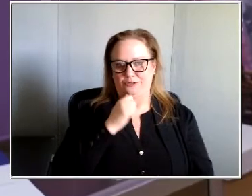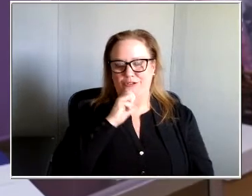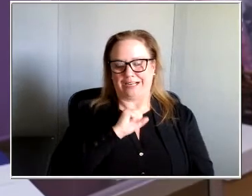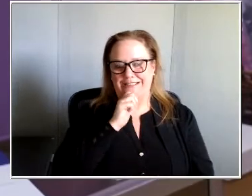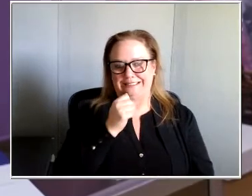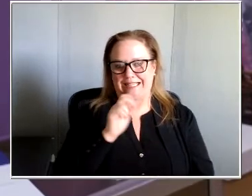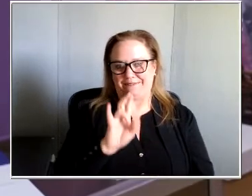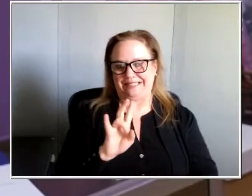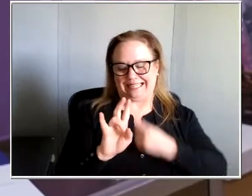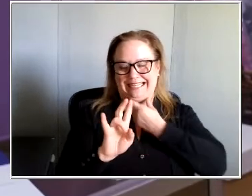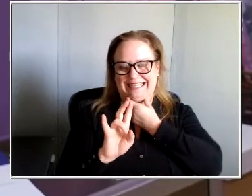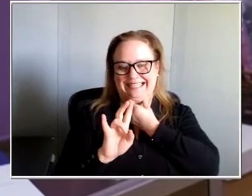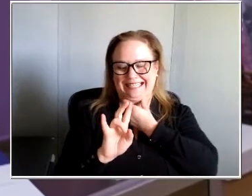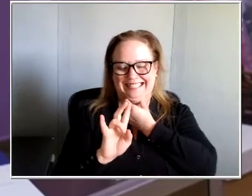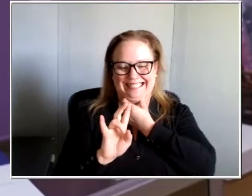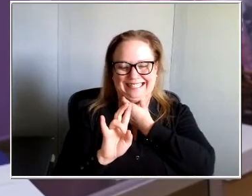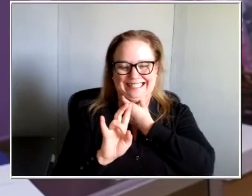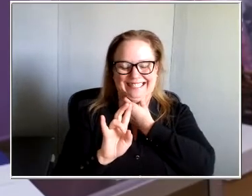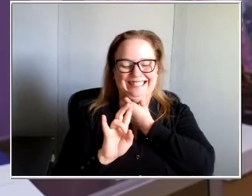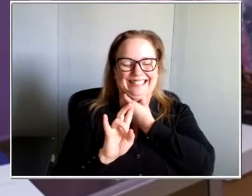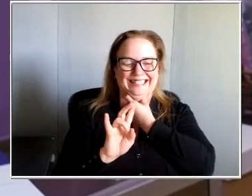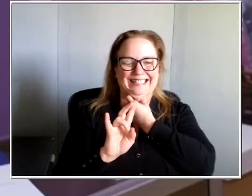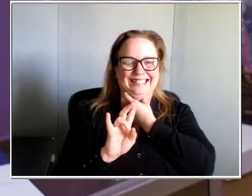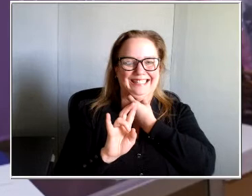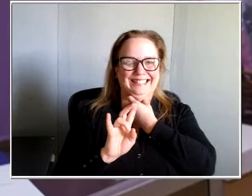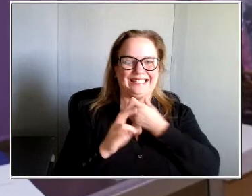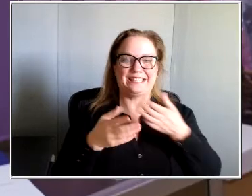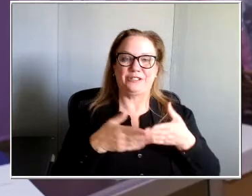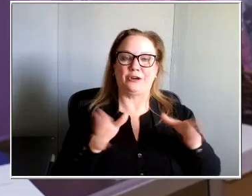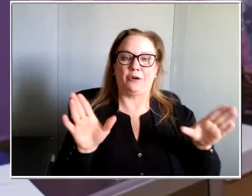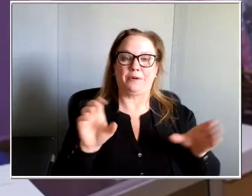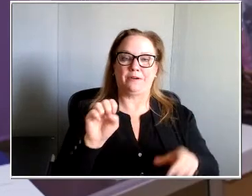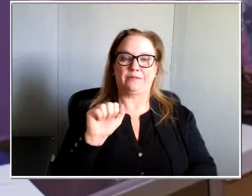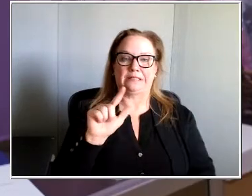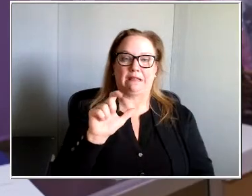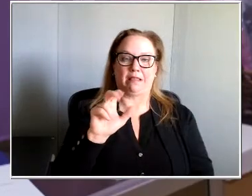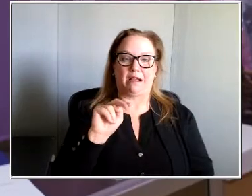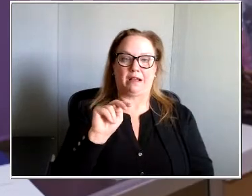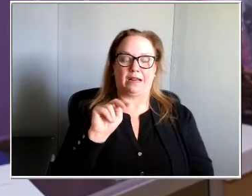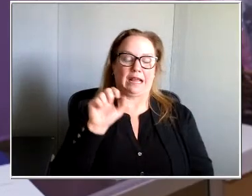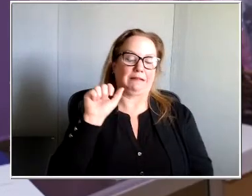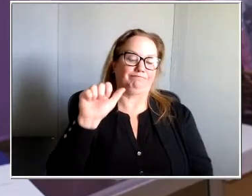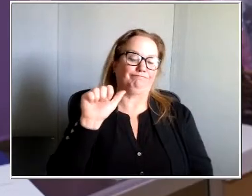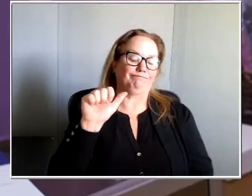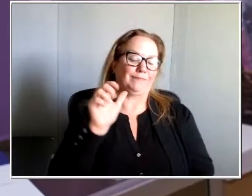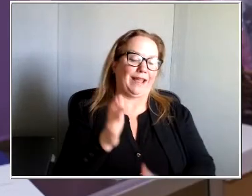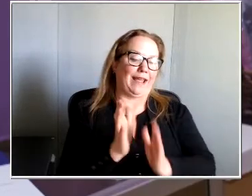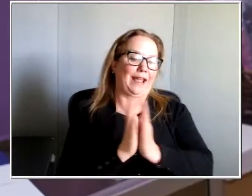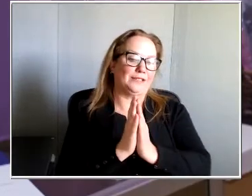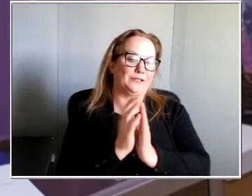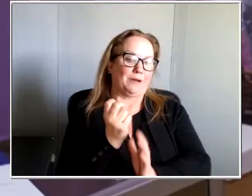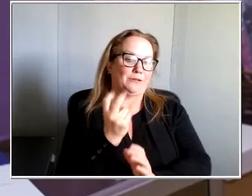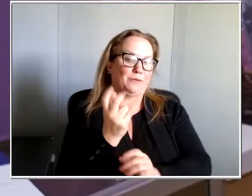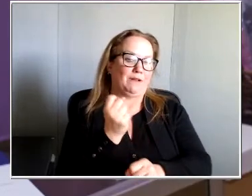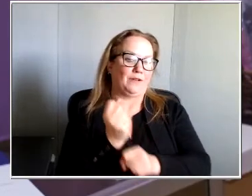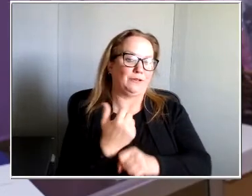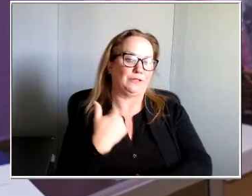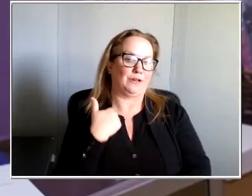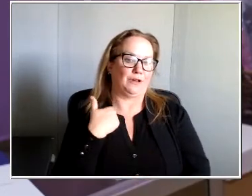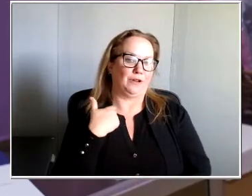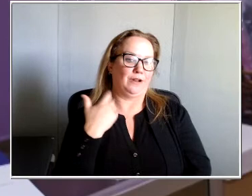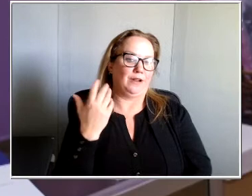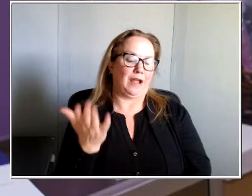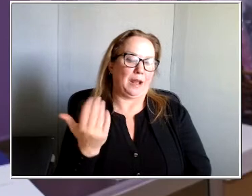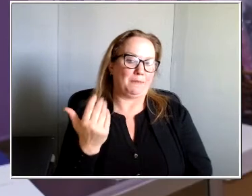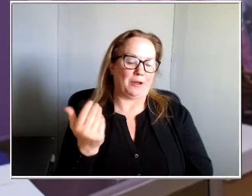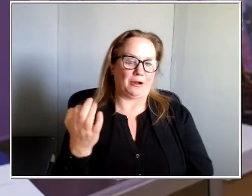old. So then she opened up her own salon, and I went knocking about 12 years ago and brought her